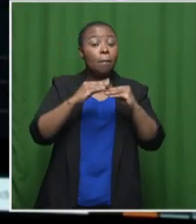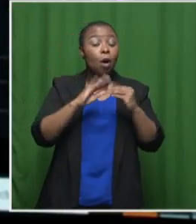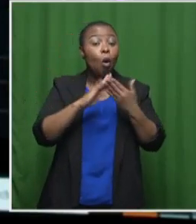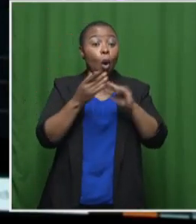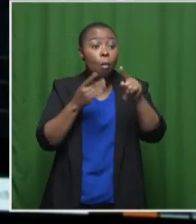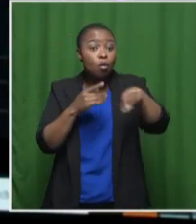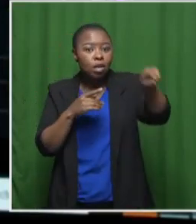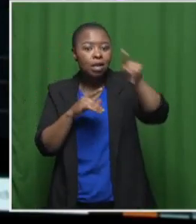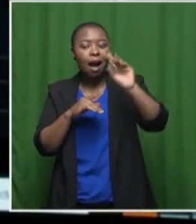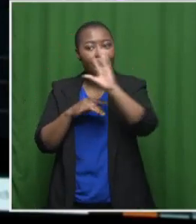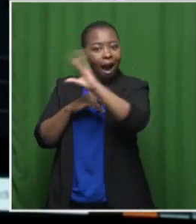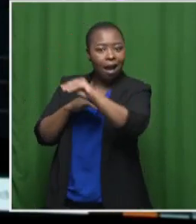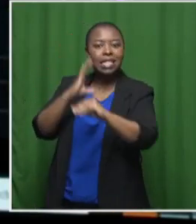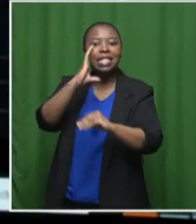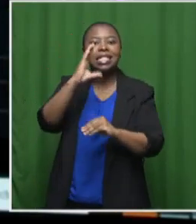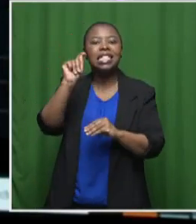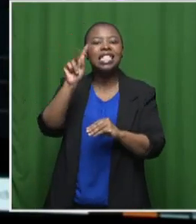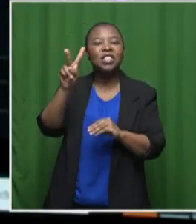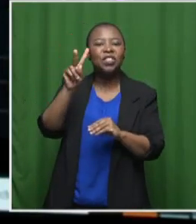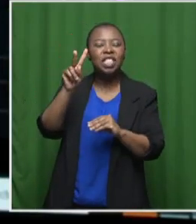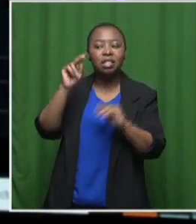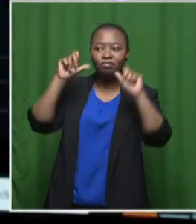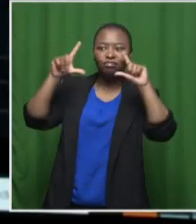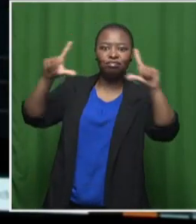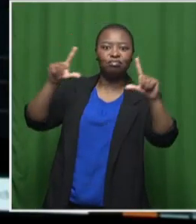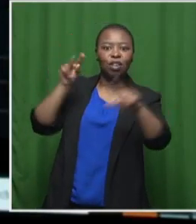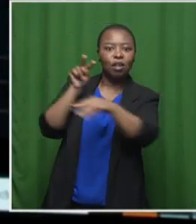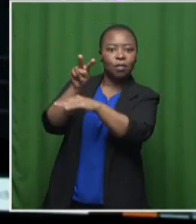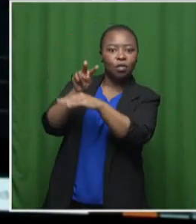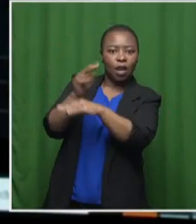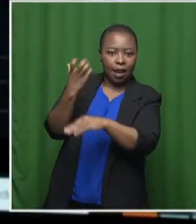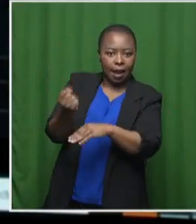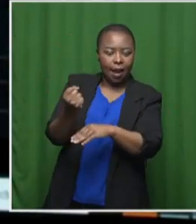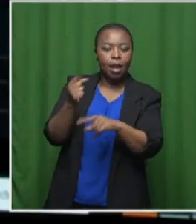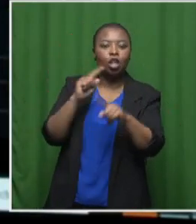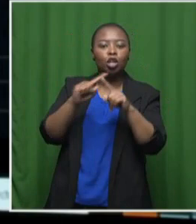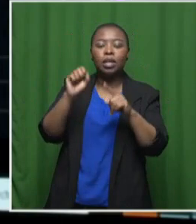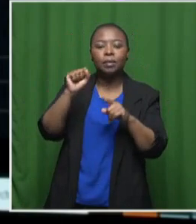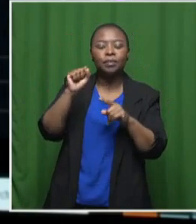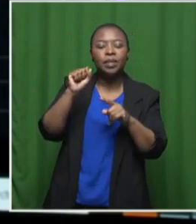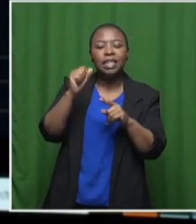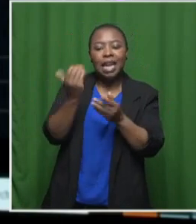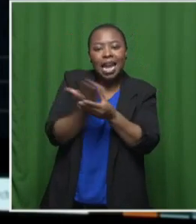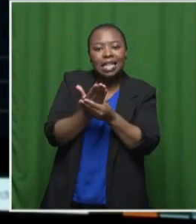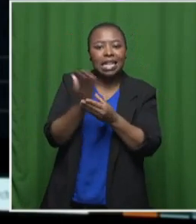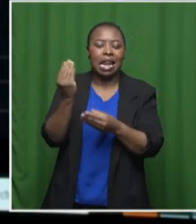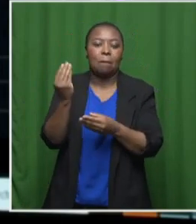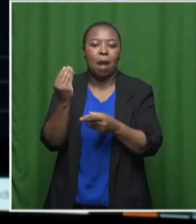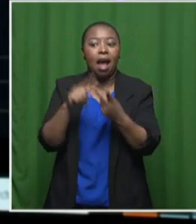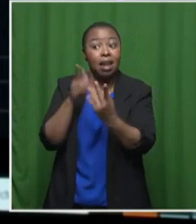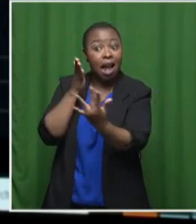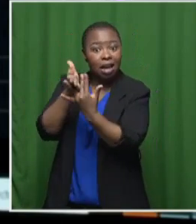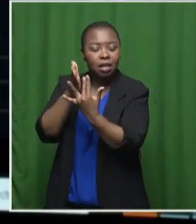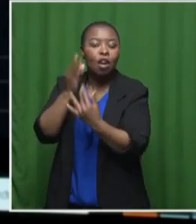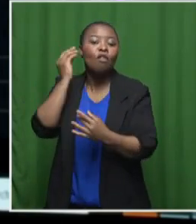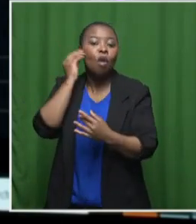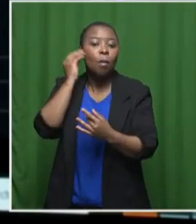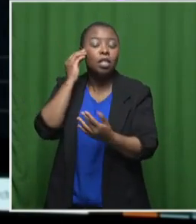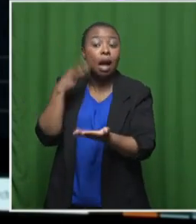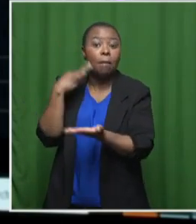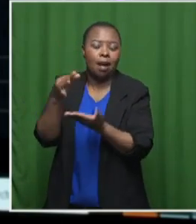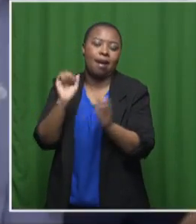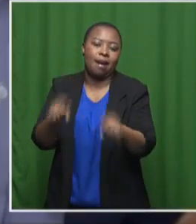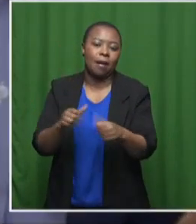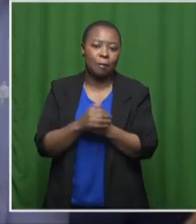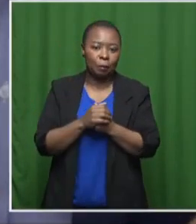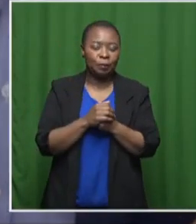request access to its CCTV footage, SAPs via a case number, and the public through an access to information application. We